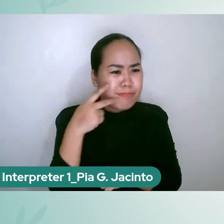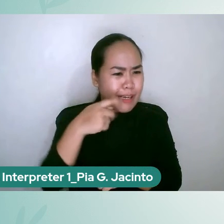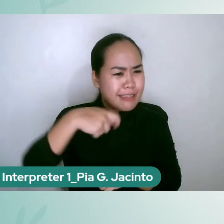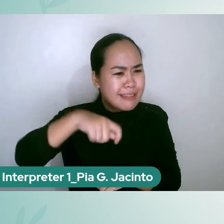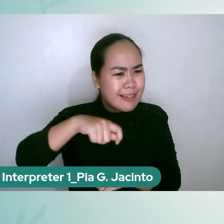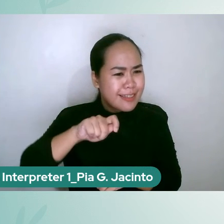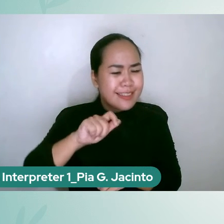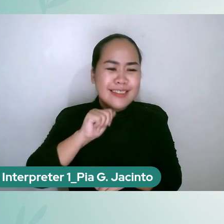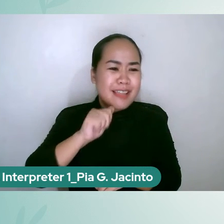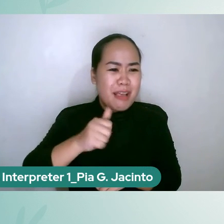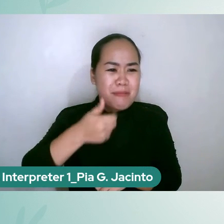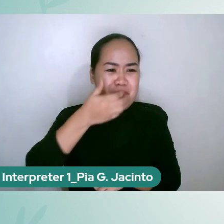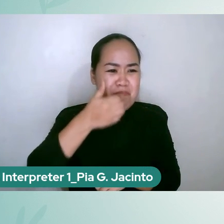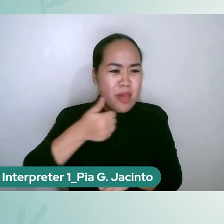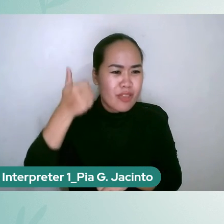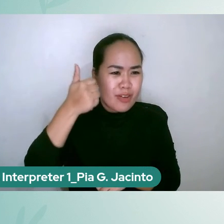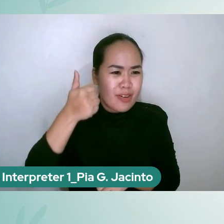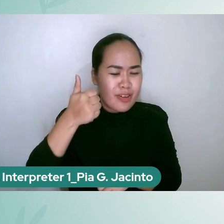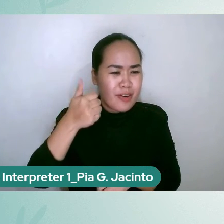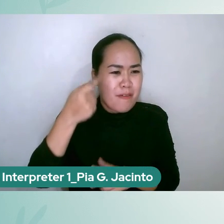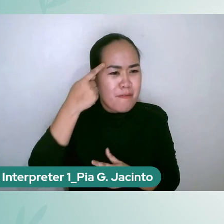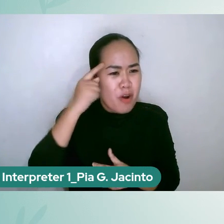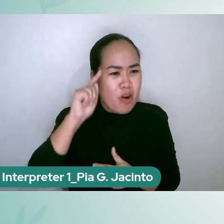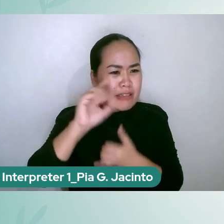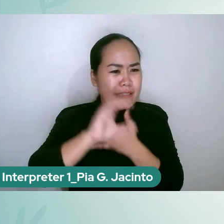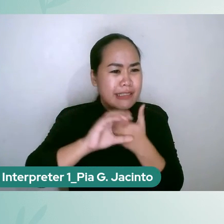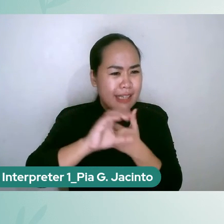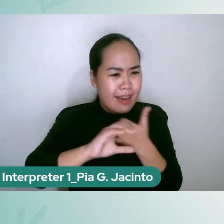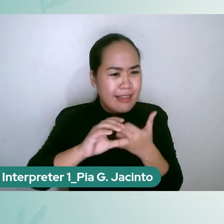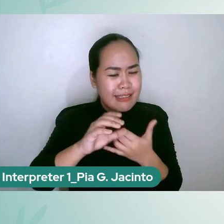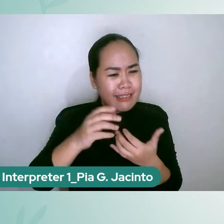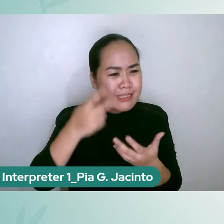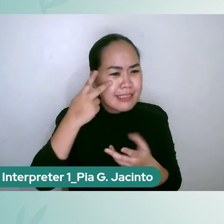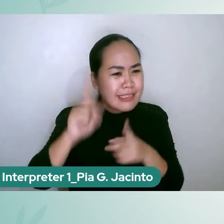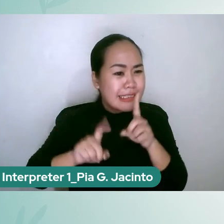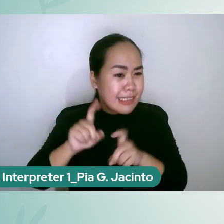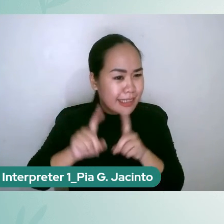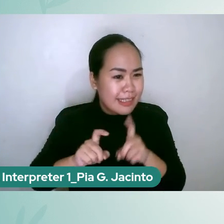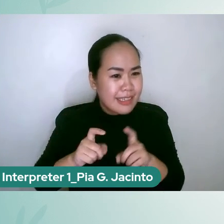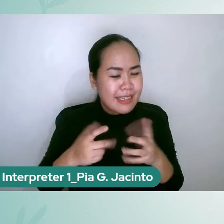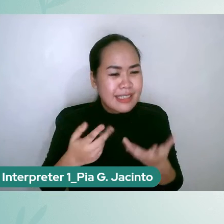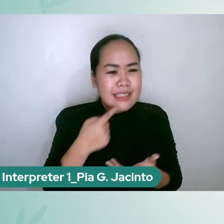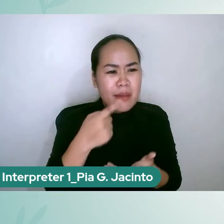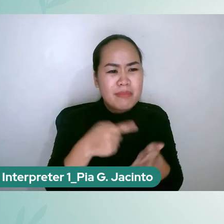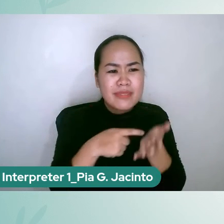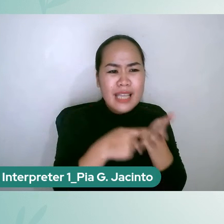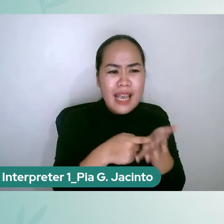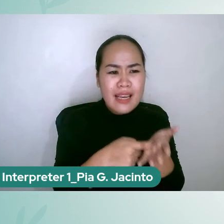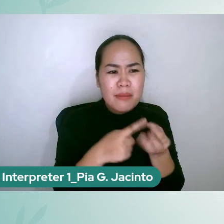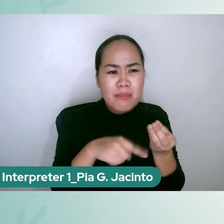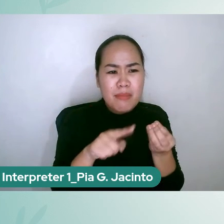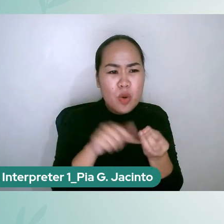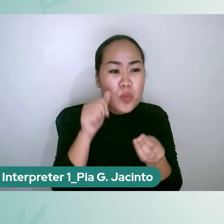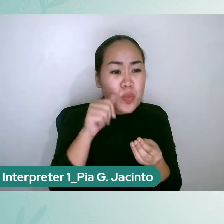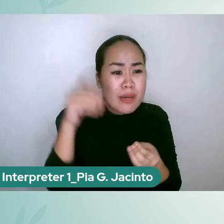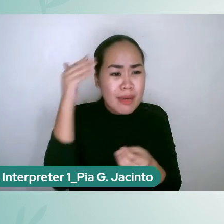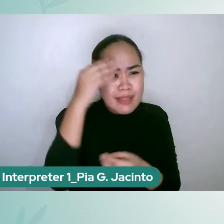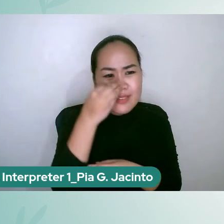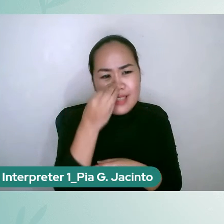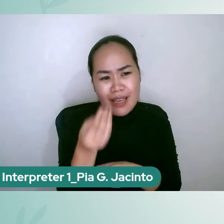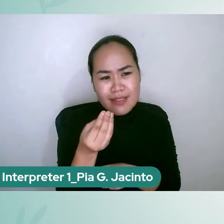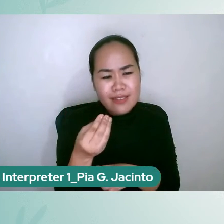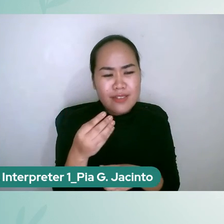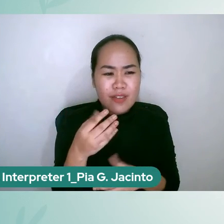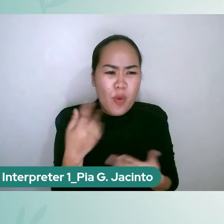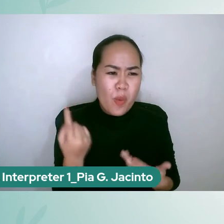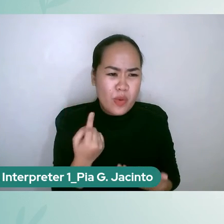cancer screening. Using HPV DNA testing would require women to have been tested fewer in their lifetime.